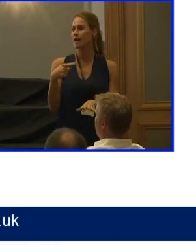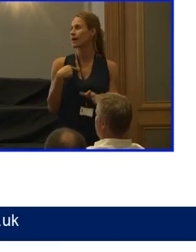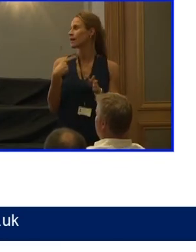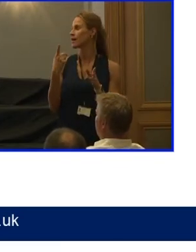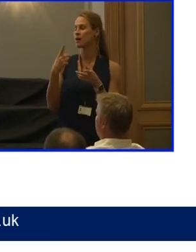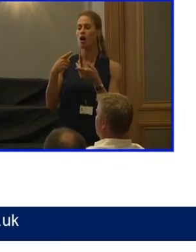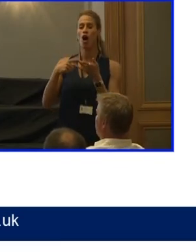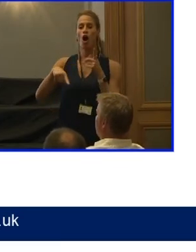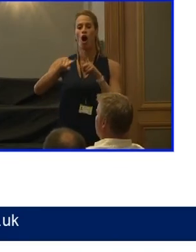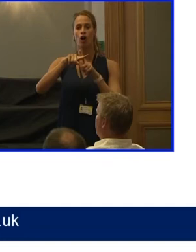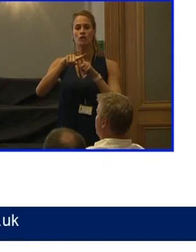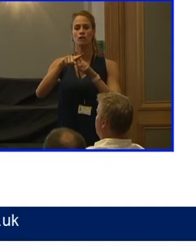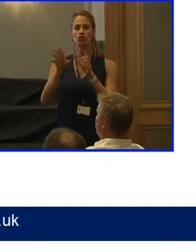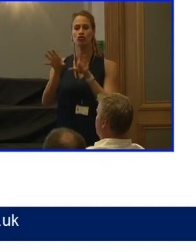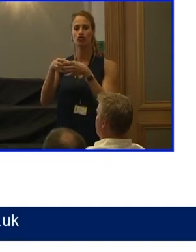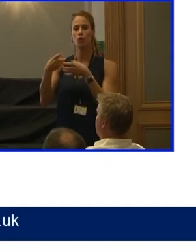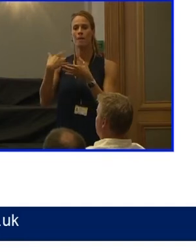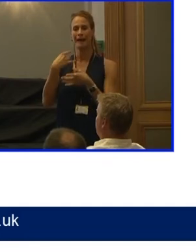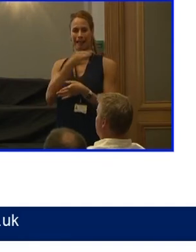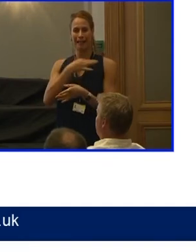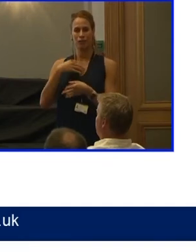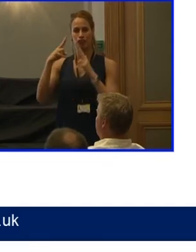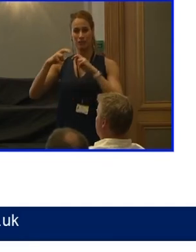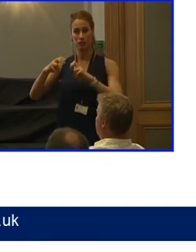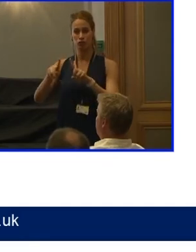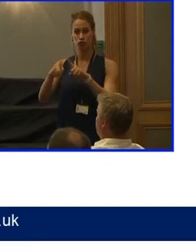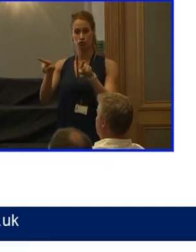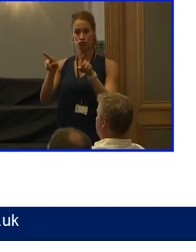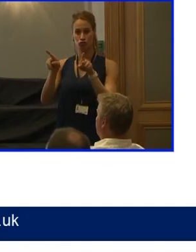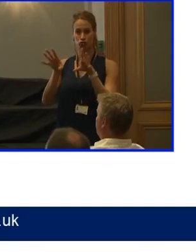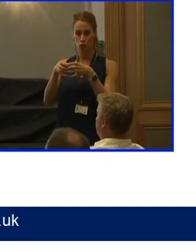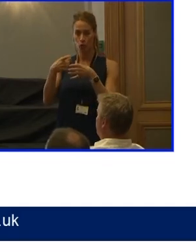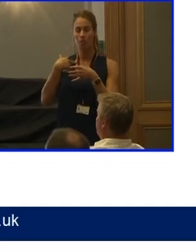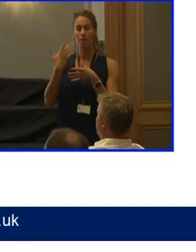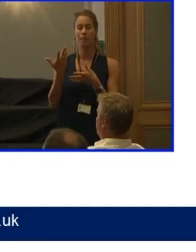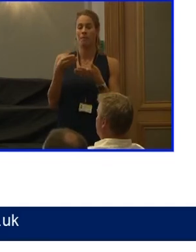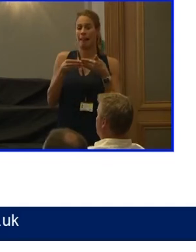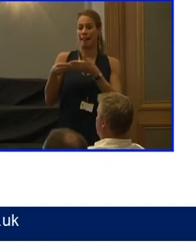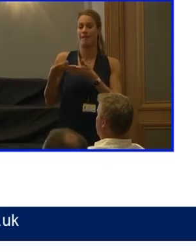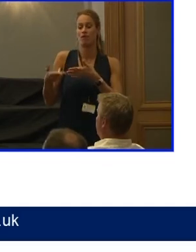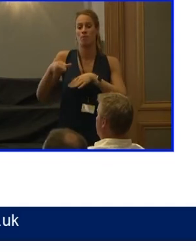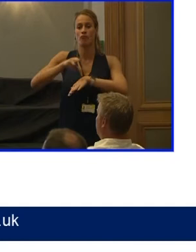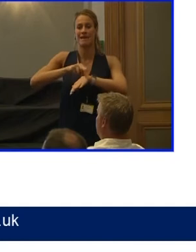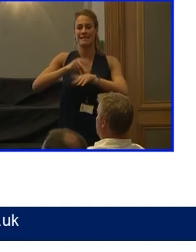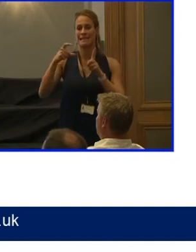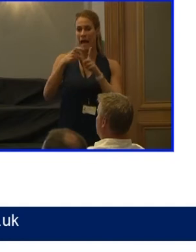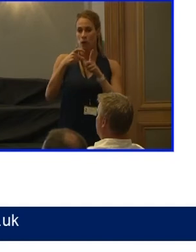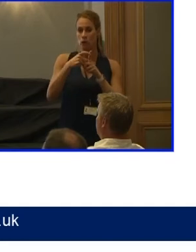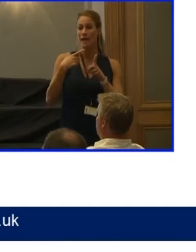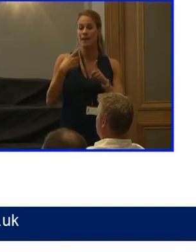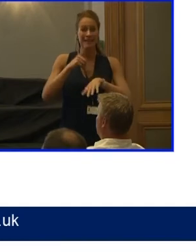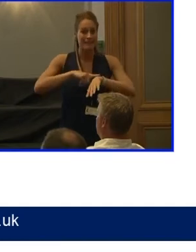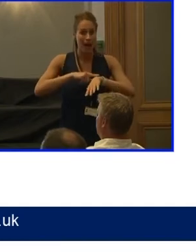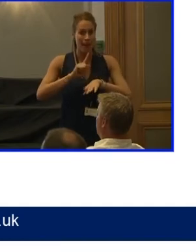Oxford, who's a clinical research group at the Oxford Eye Hospital, led by Professor Susan Downs, but there'll be time later on for any specific questions as well. Thank